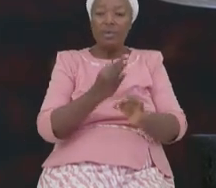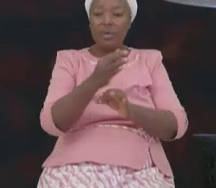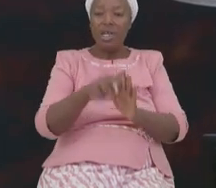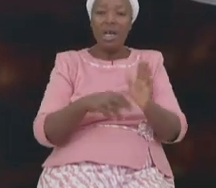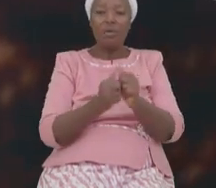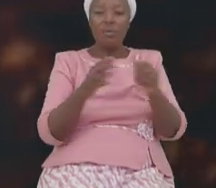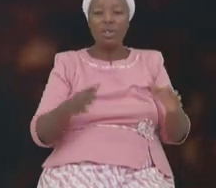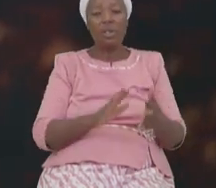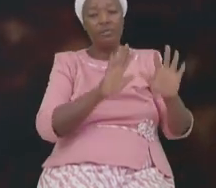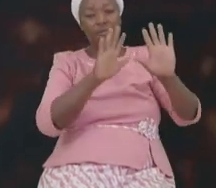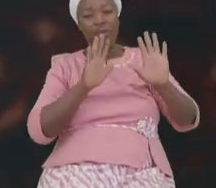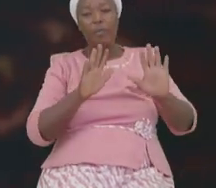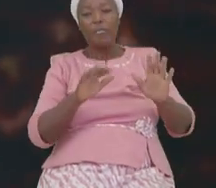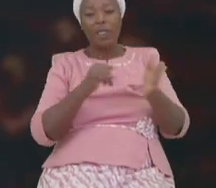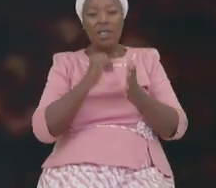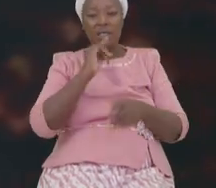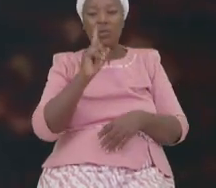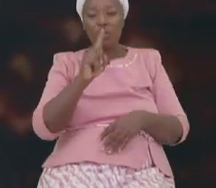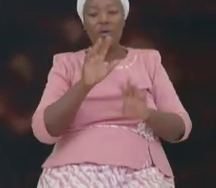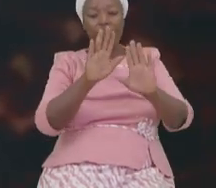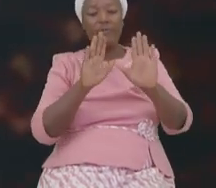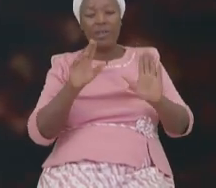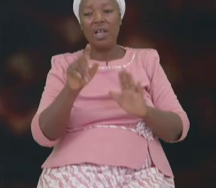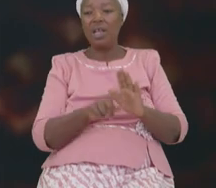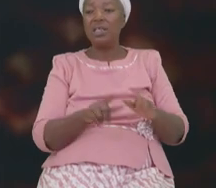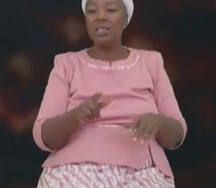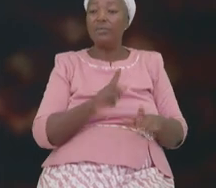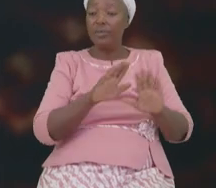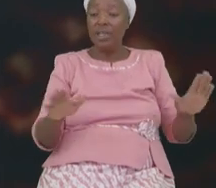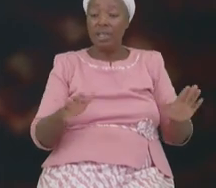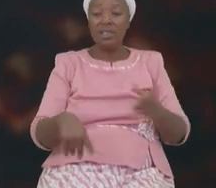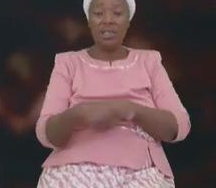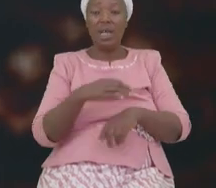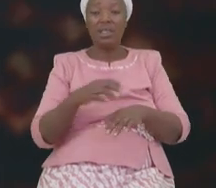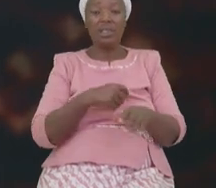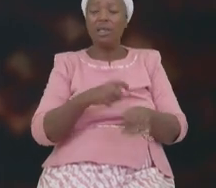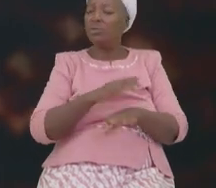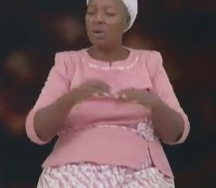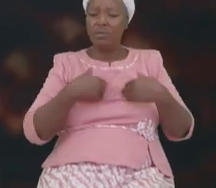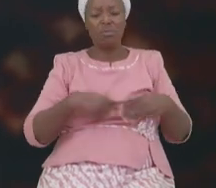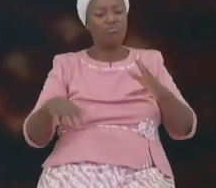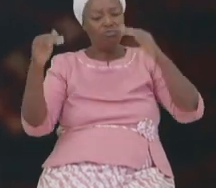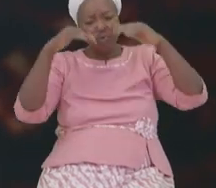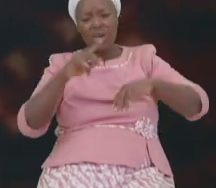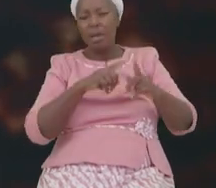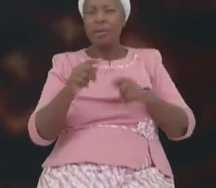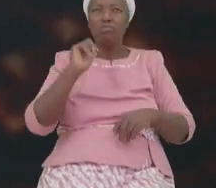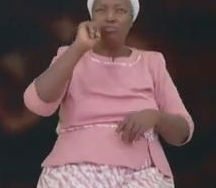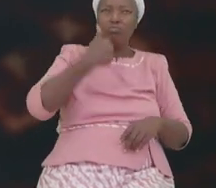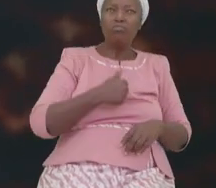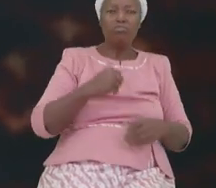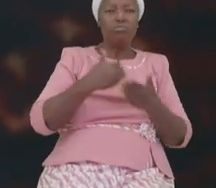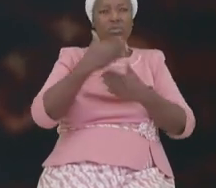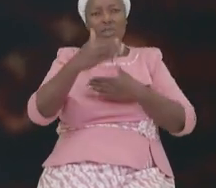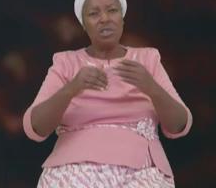one fearless day at a time. You don't need to worry about tomorrow, about next week, about next year. One